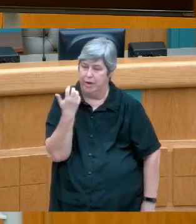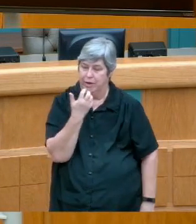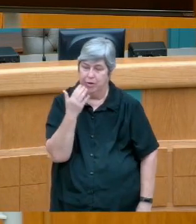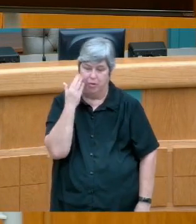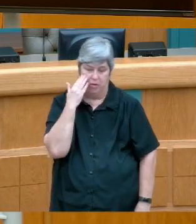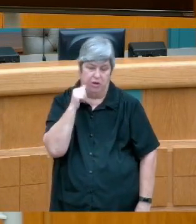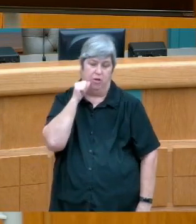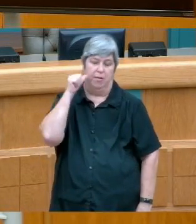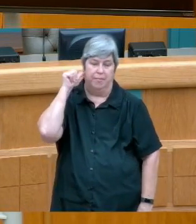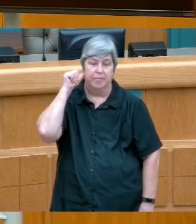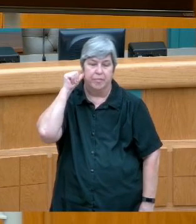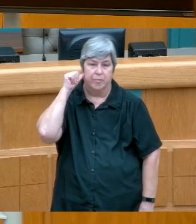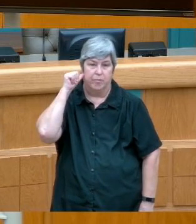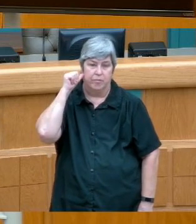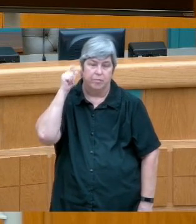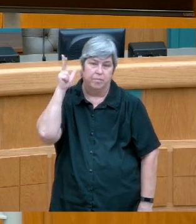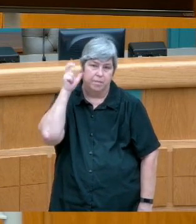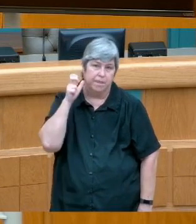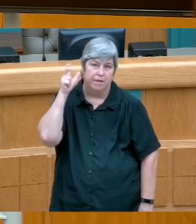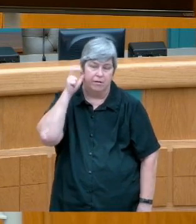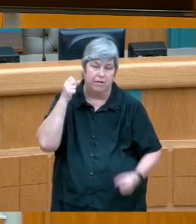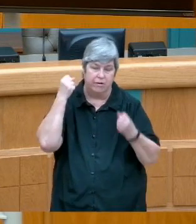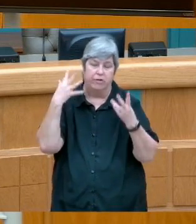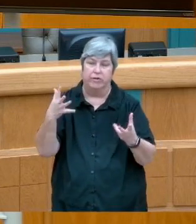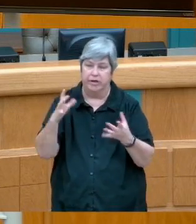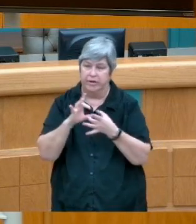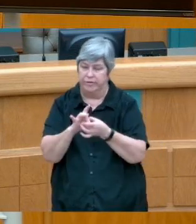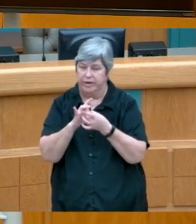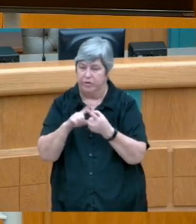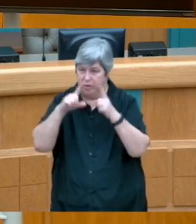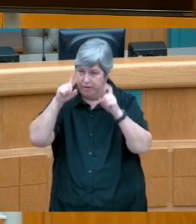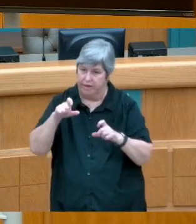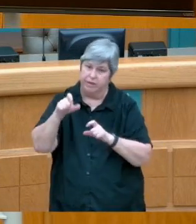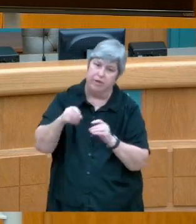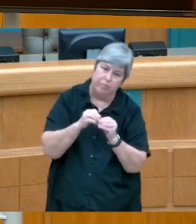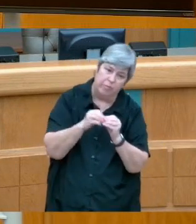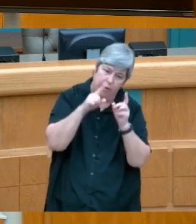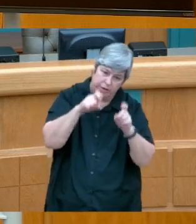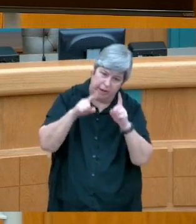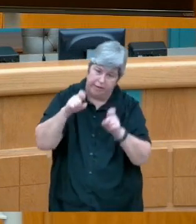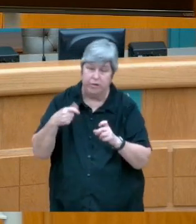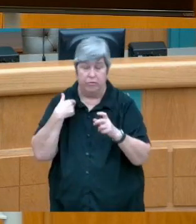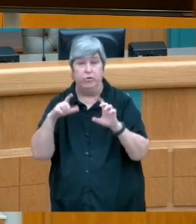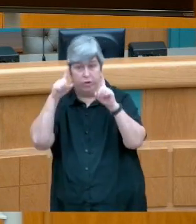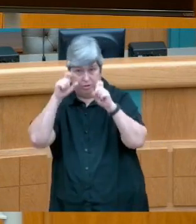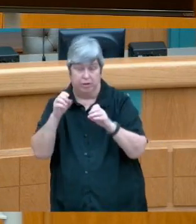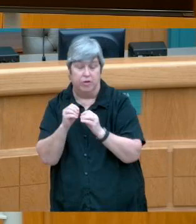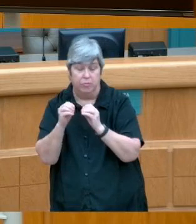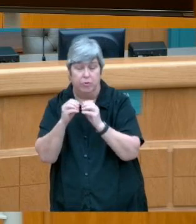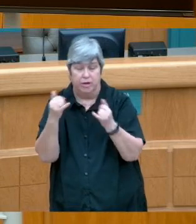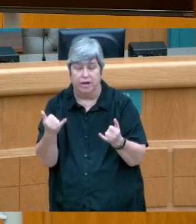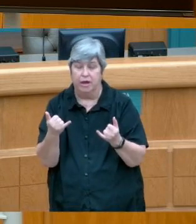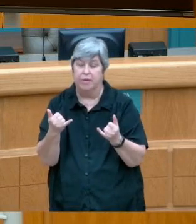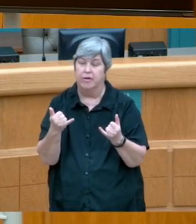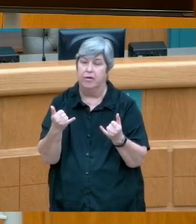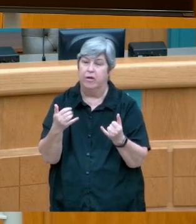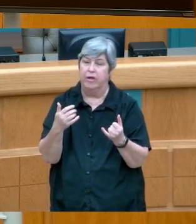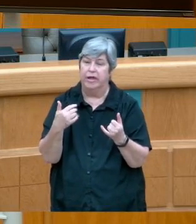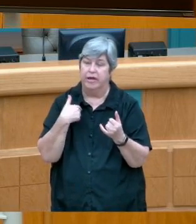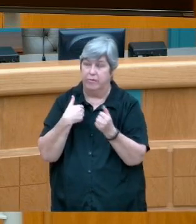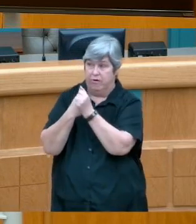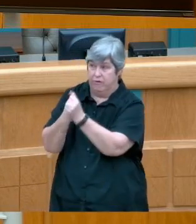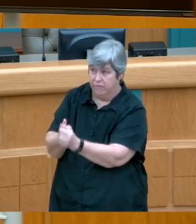know yesterday we heard a lot from the community about testing, and we need to do more testing. We're doing that, and we've relaxed, following